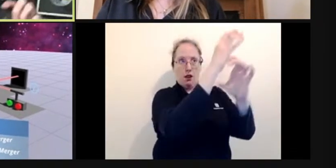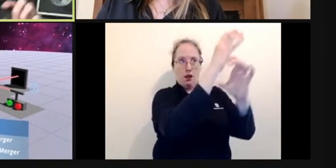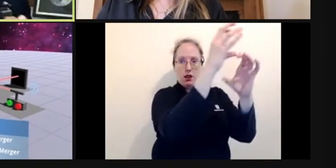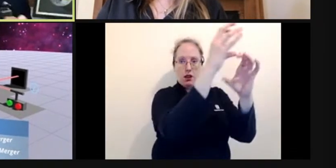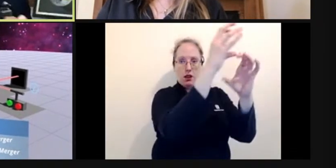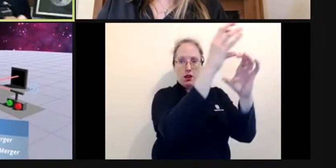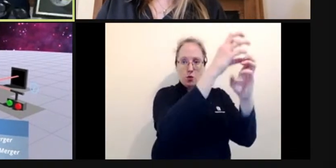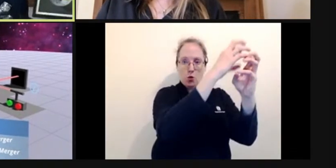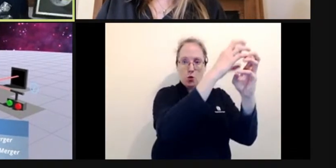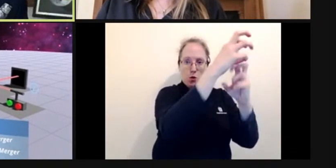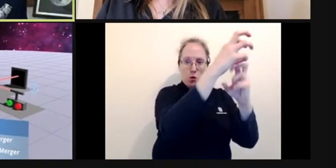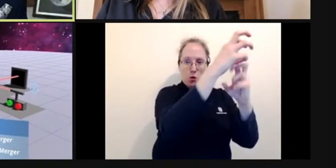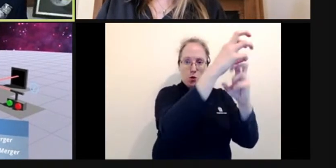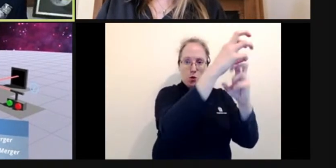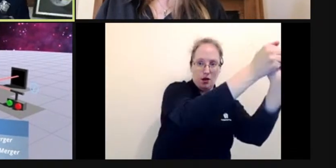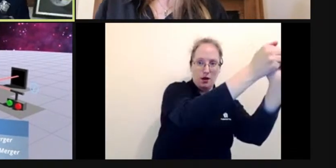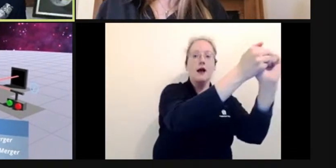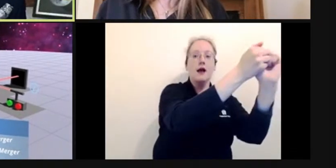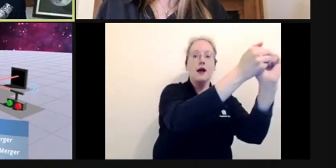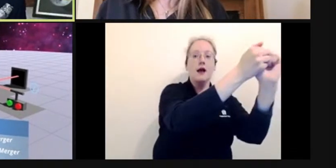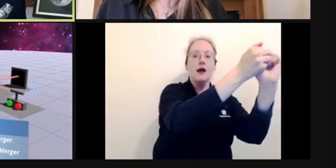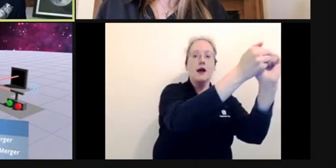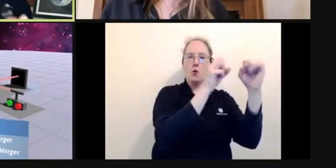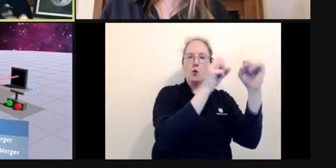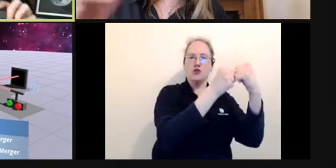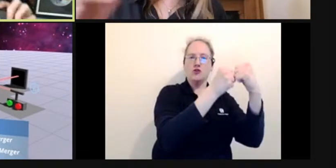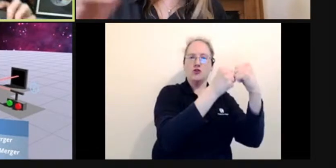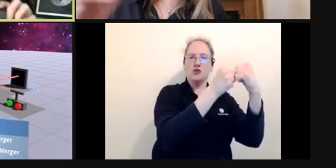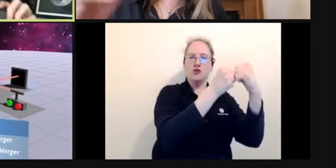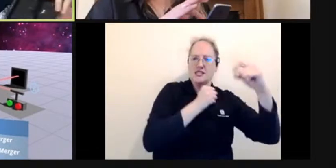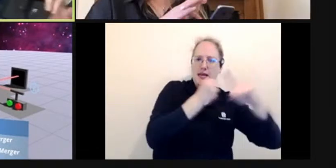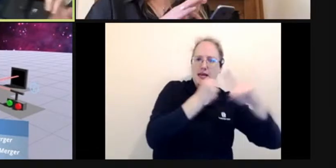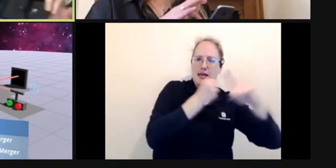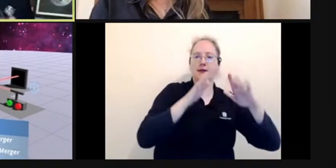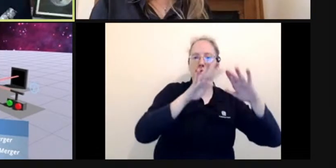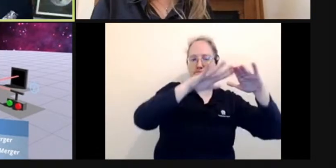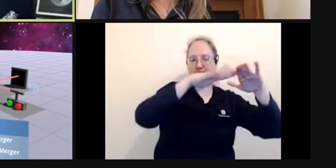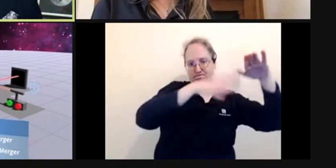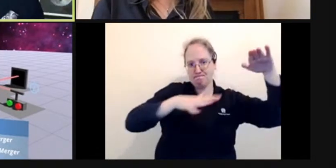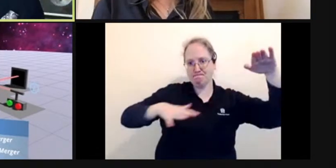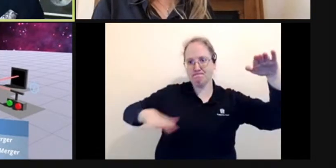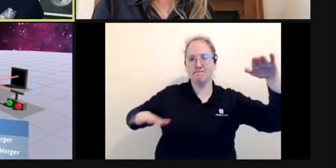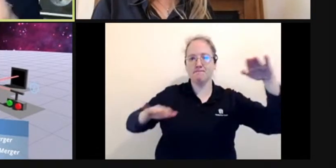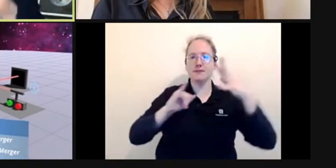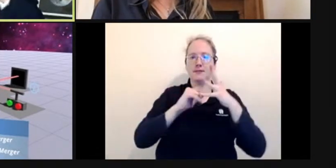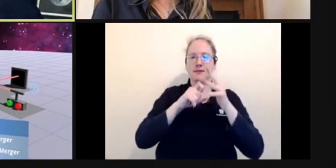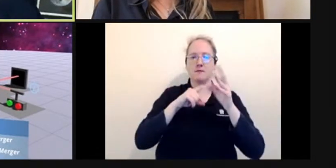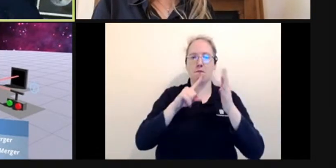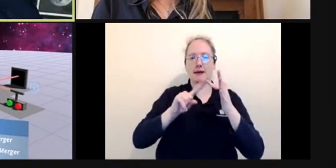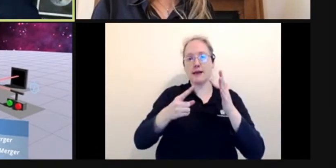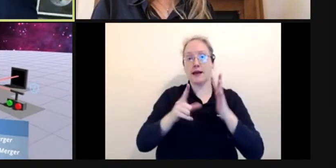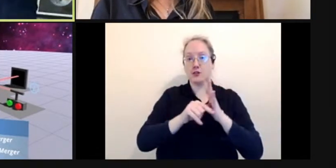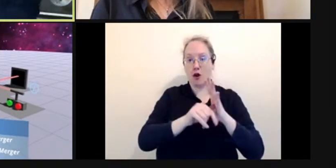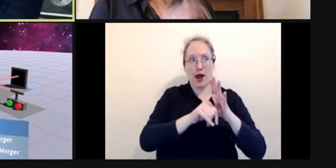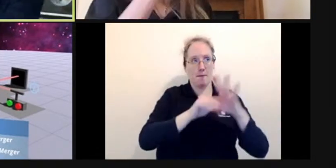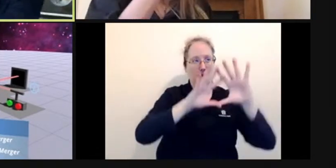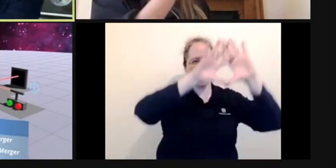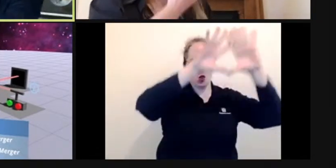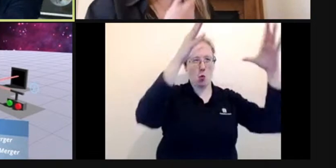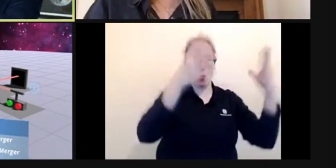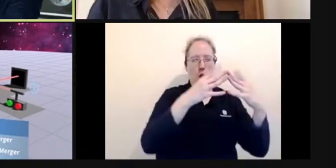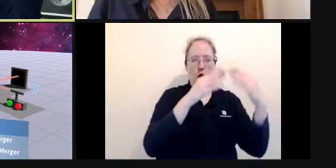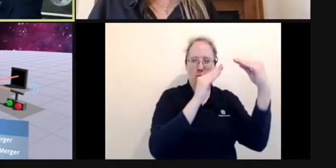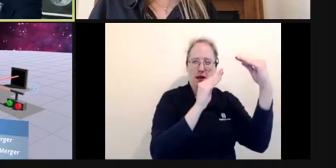of space-time itself, predicted by Einstein, and it is going to stretch out the detector, and we will see,